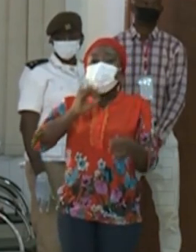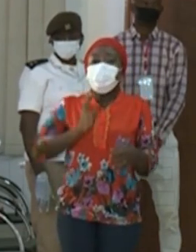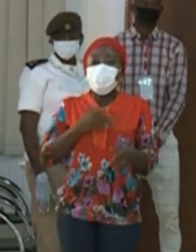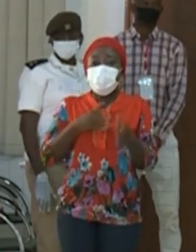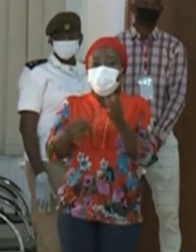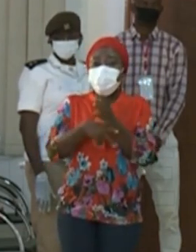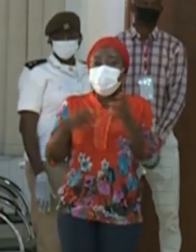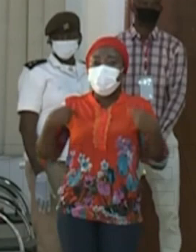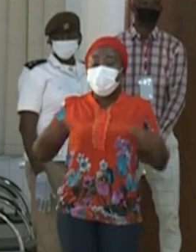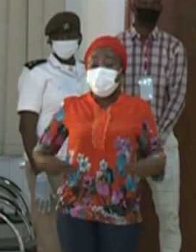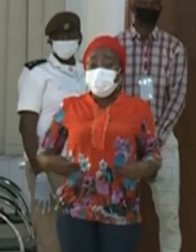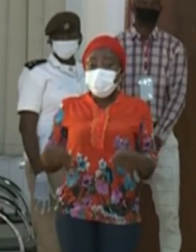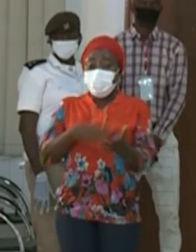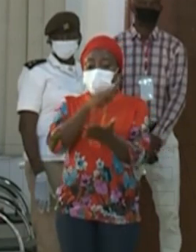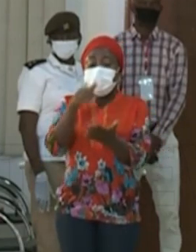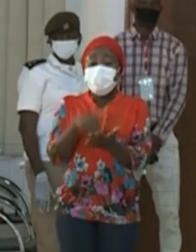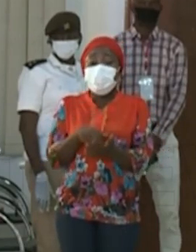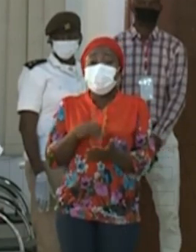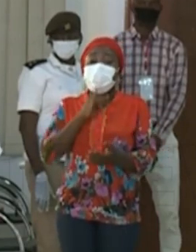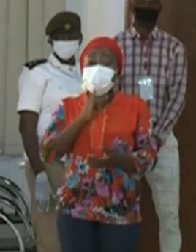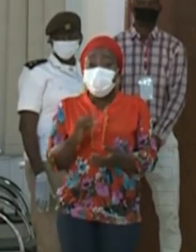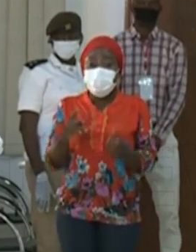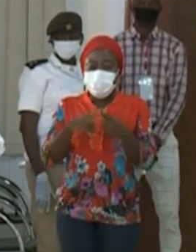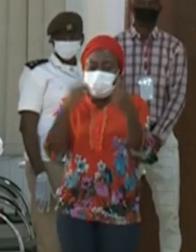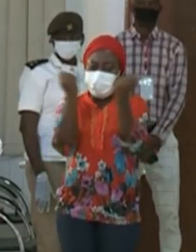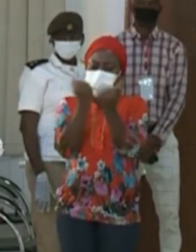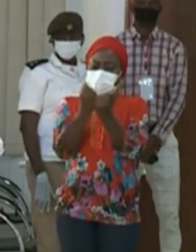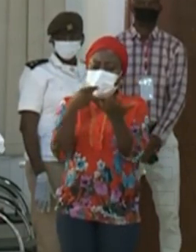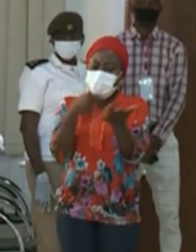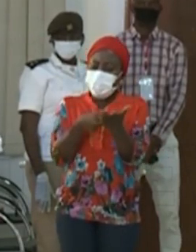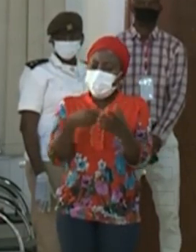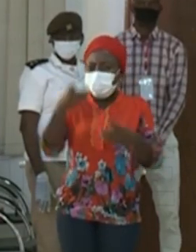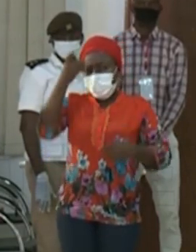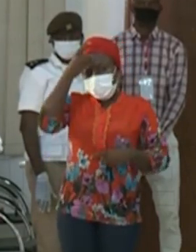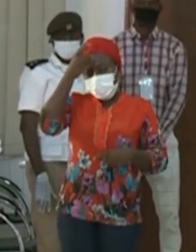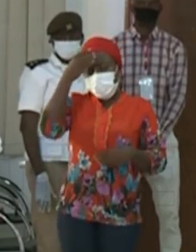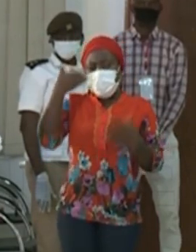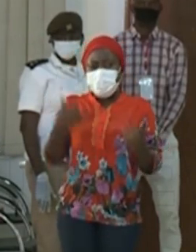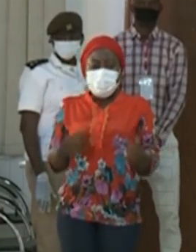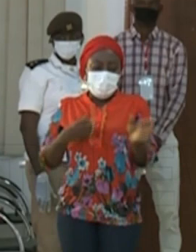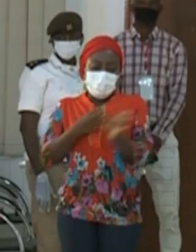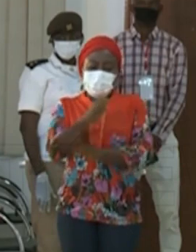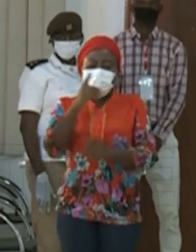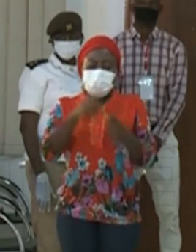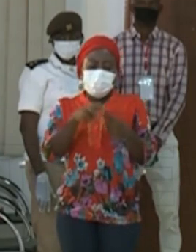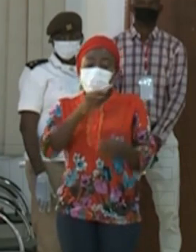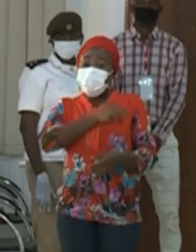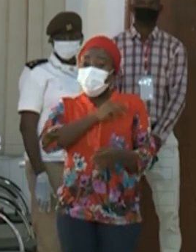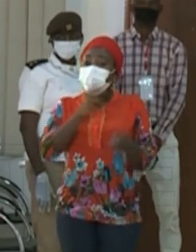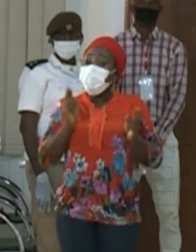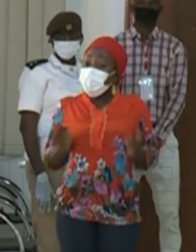virus? Now, Honorable Minister for Health, sir, I would like to know if the